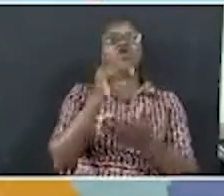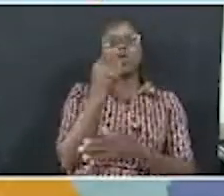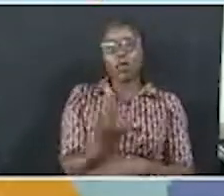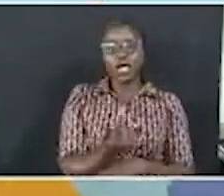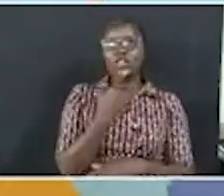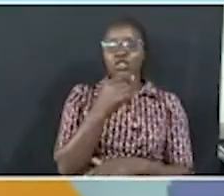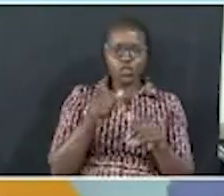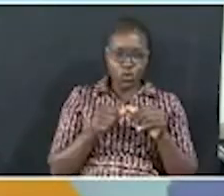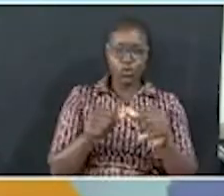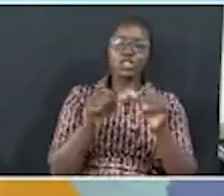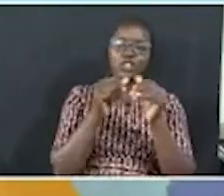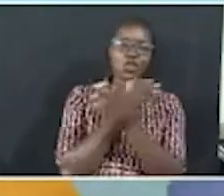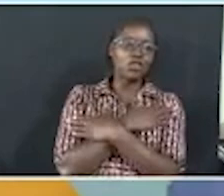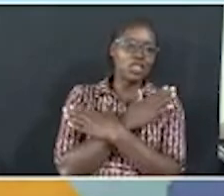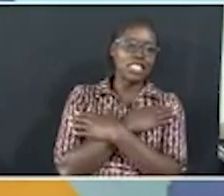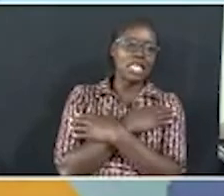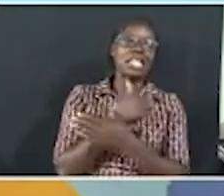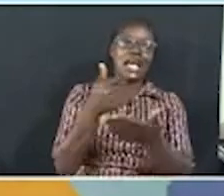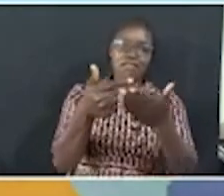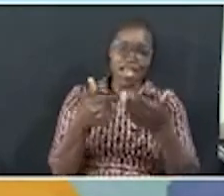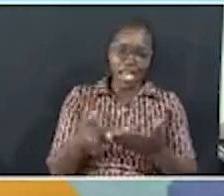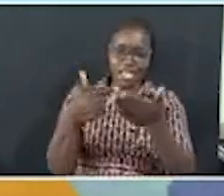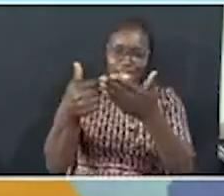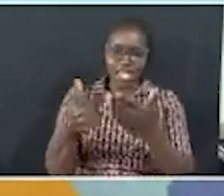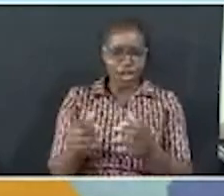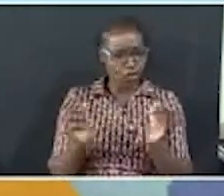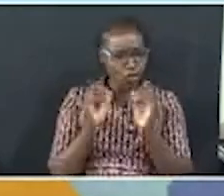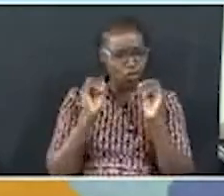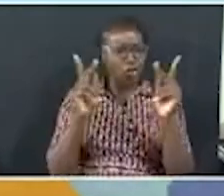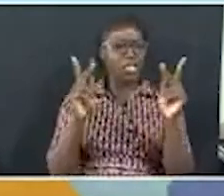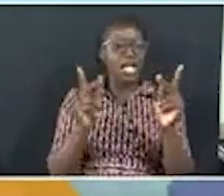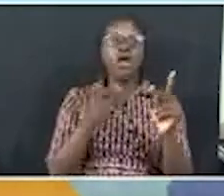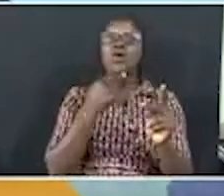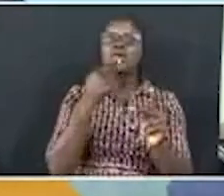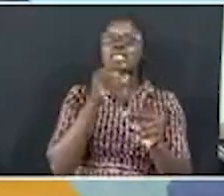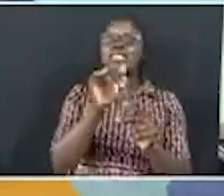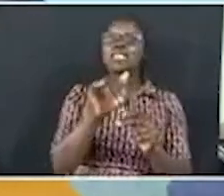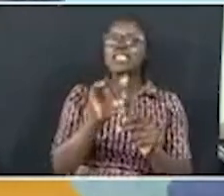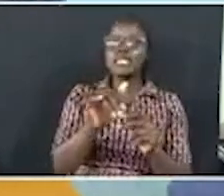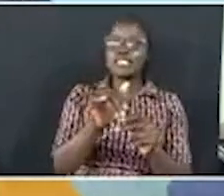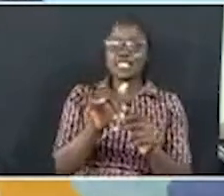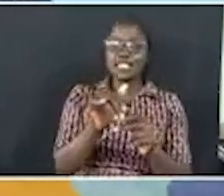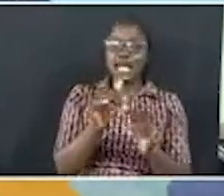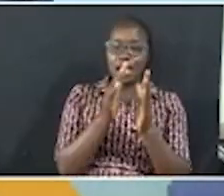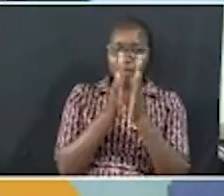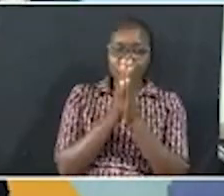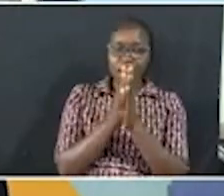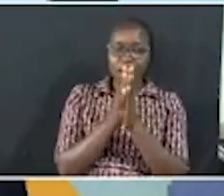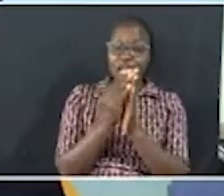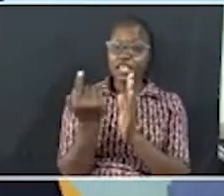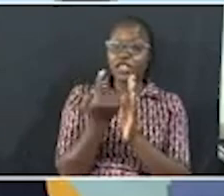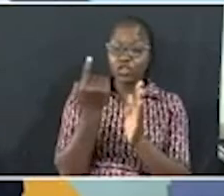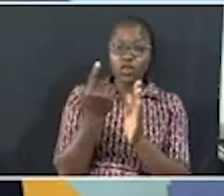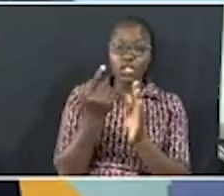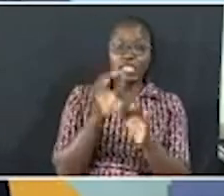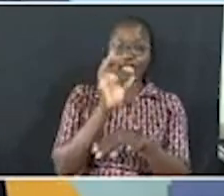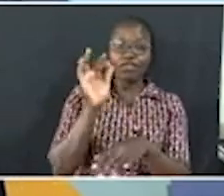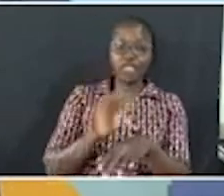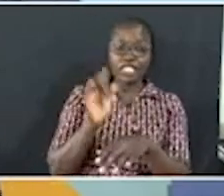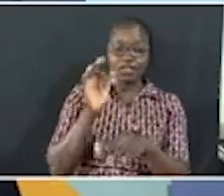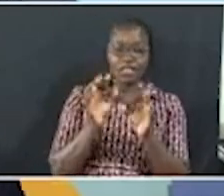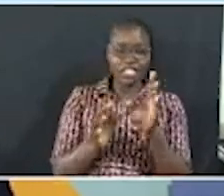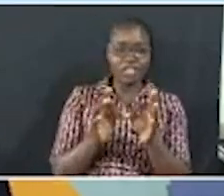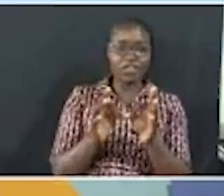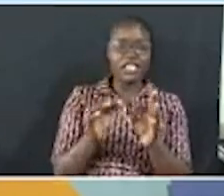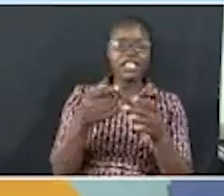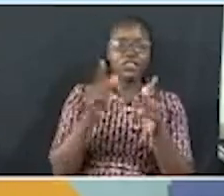So let's continue, friends, and have a dialogue. Are we together? We are saying that prayer is only effective